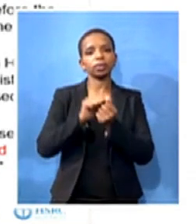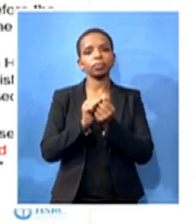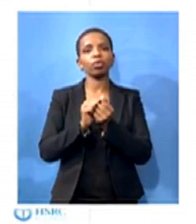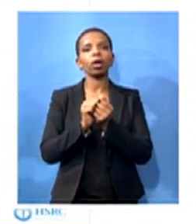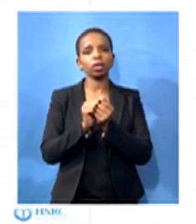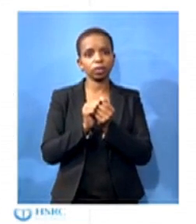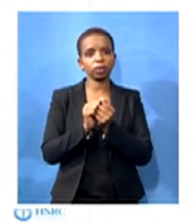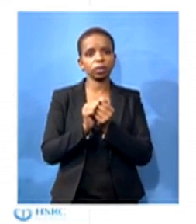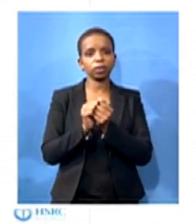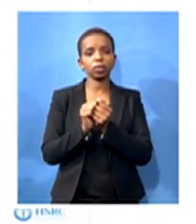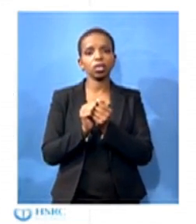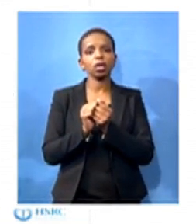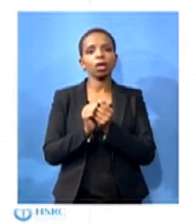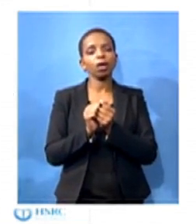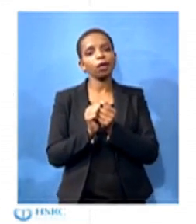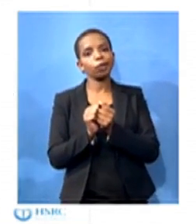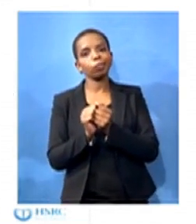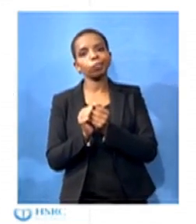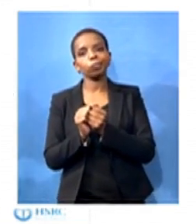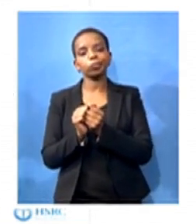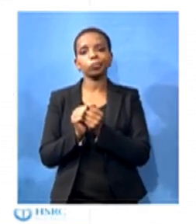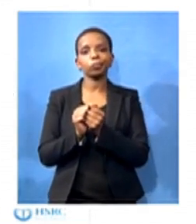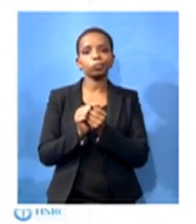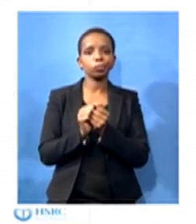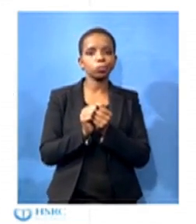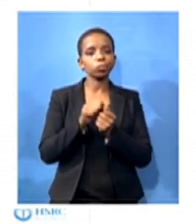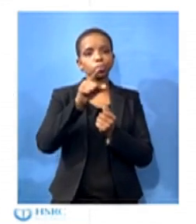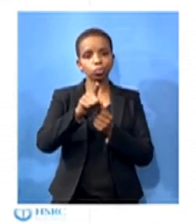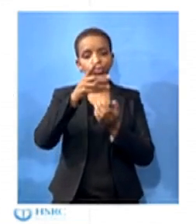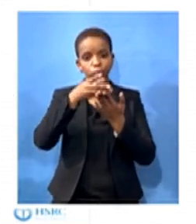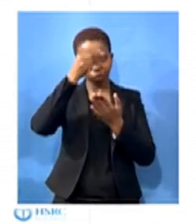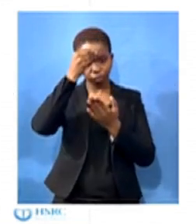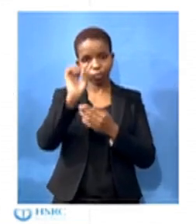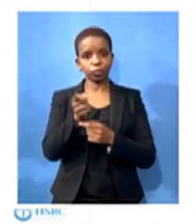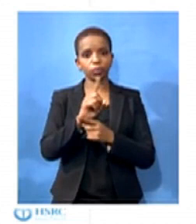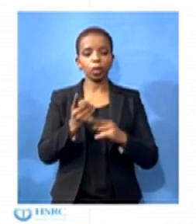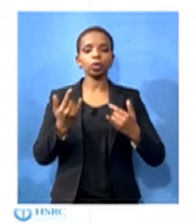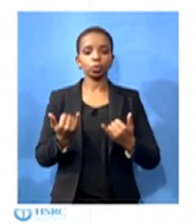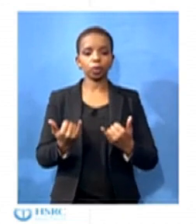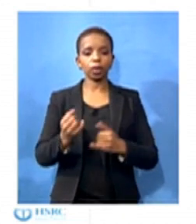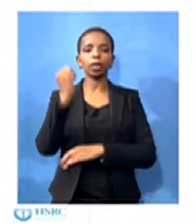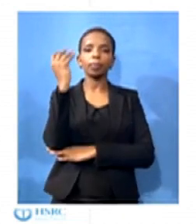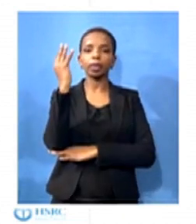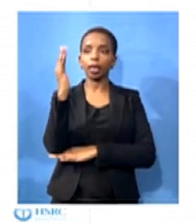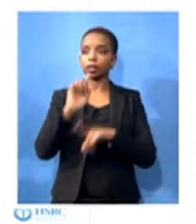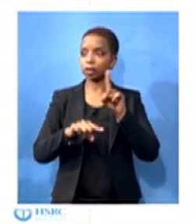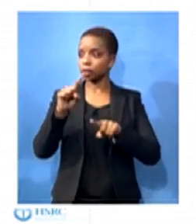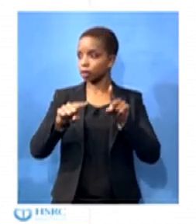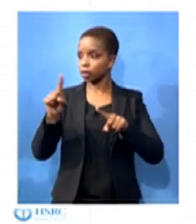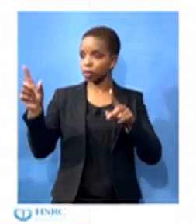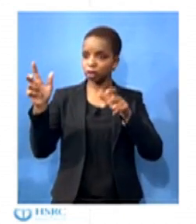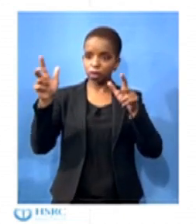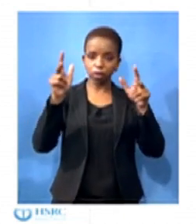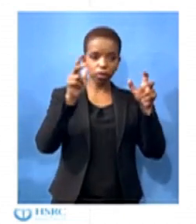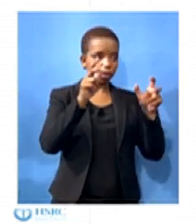our you know, our learnings from today's presentations and just in general from